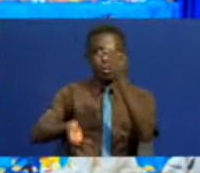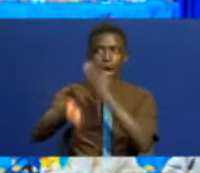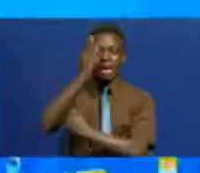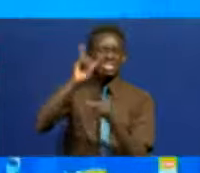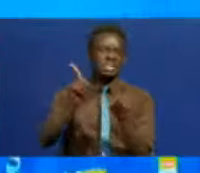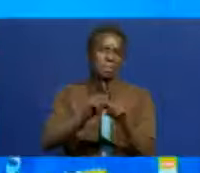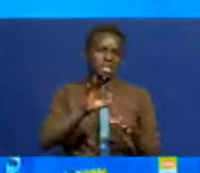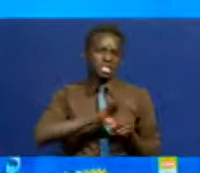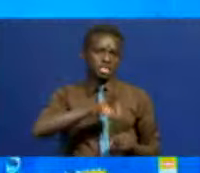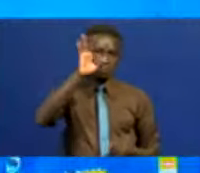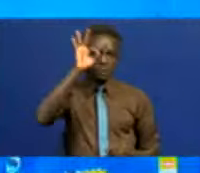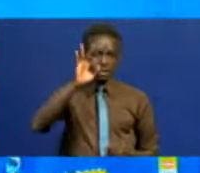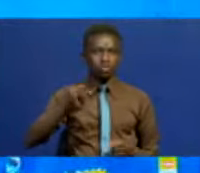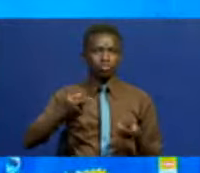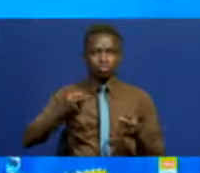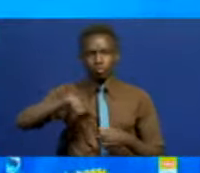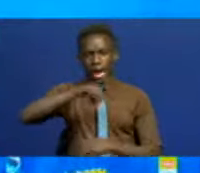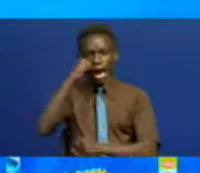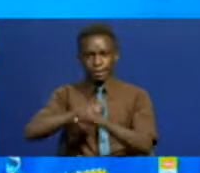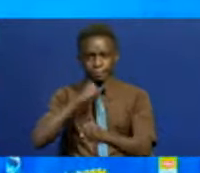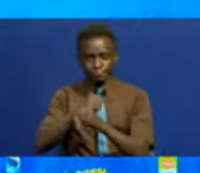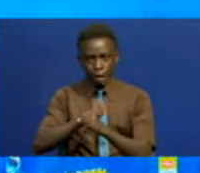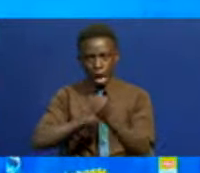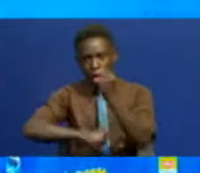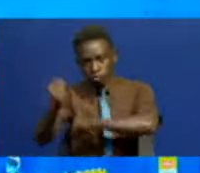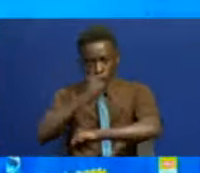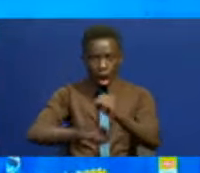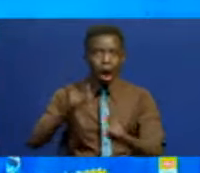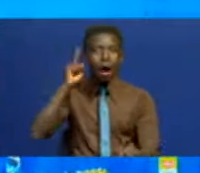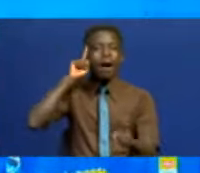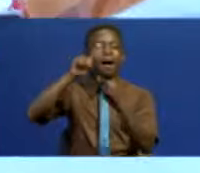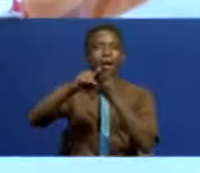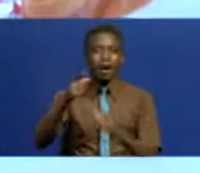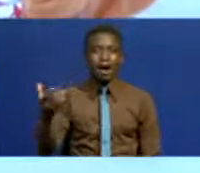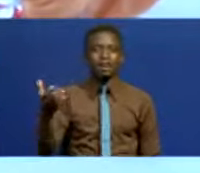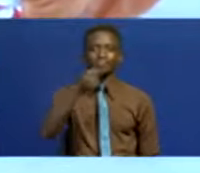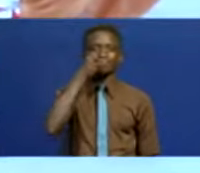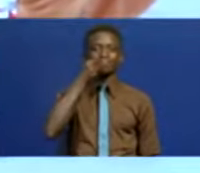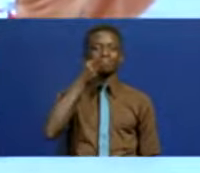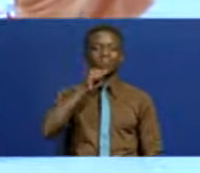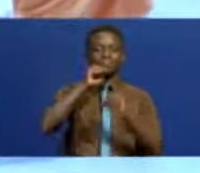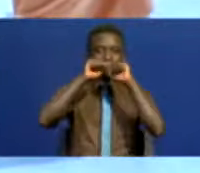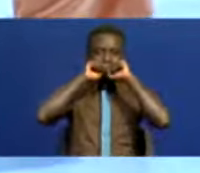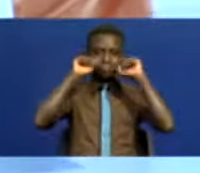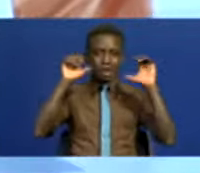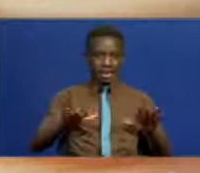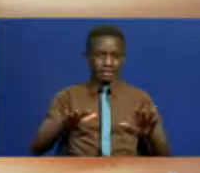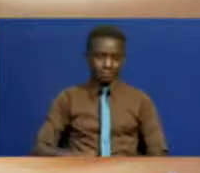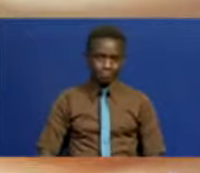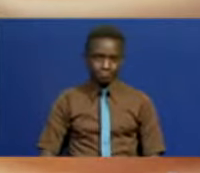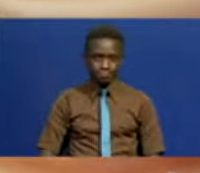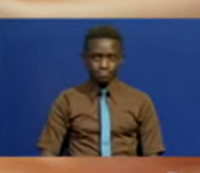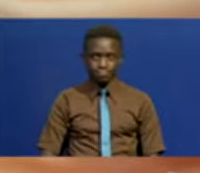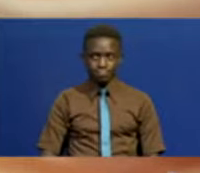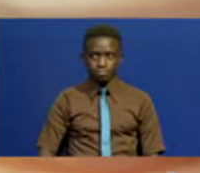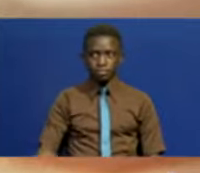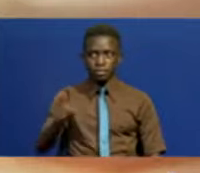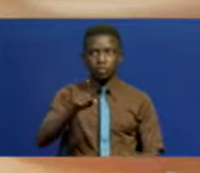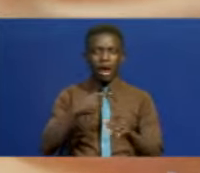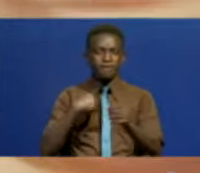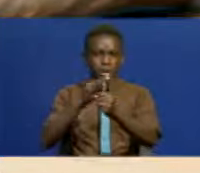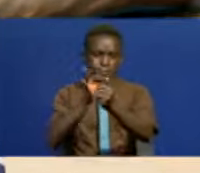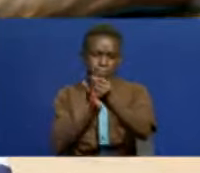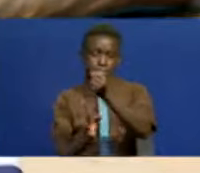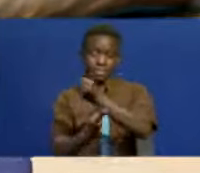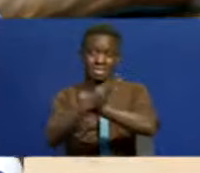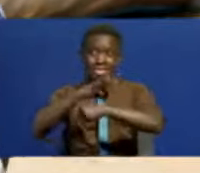we perform in order to attain blessings. In this ritual, we had a string that we tied to our hand, which is